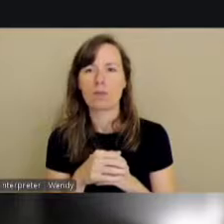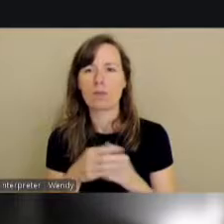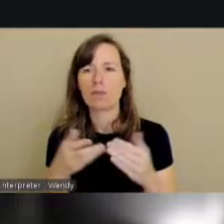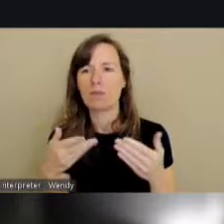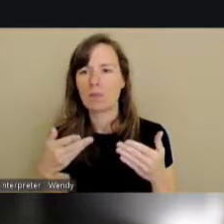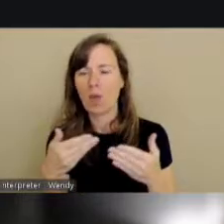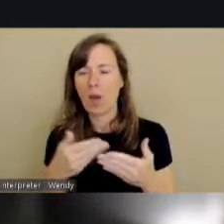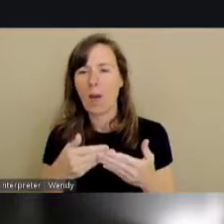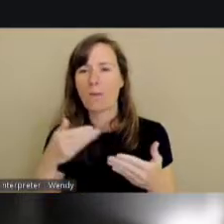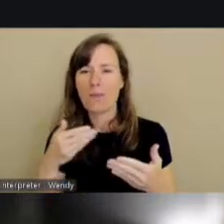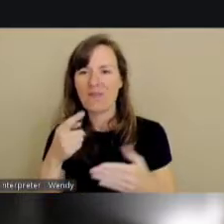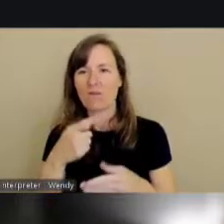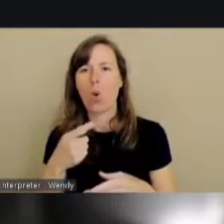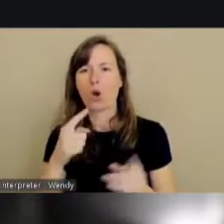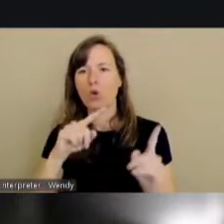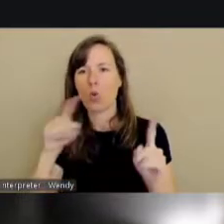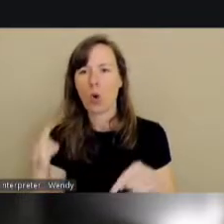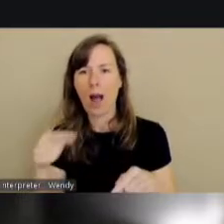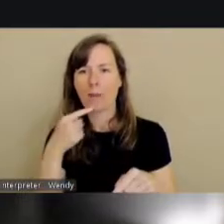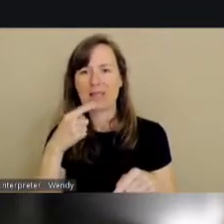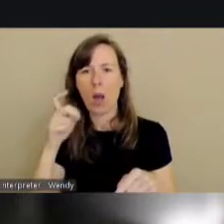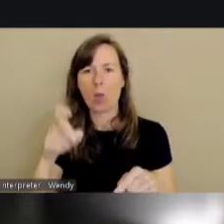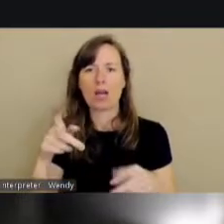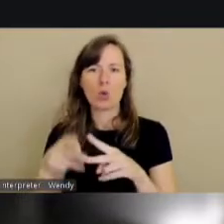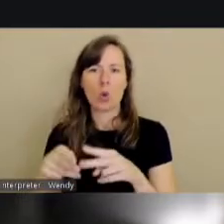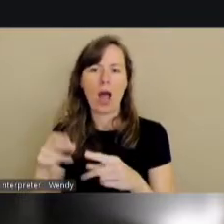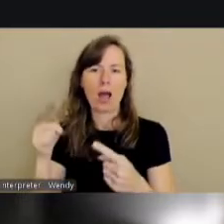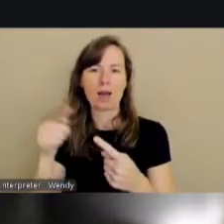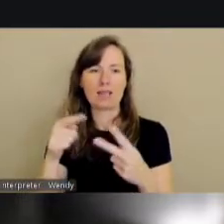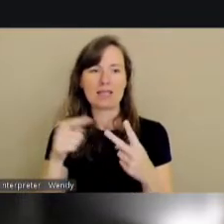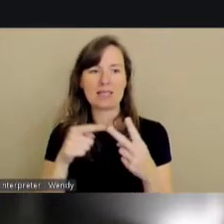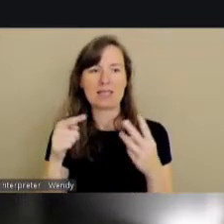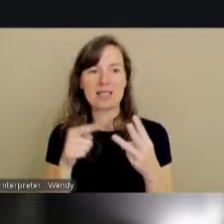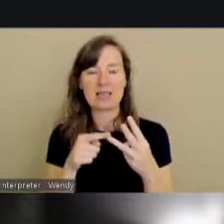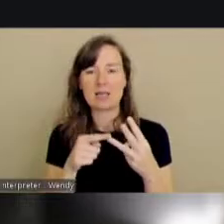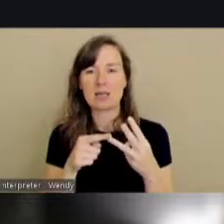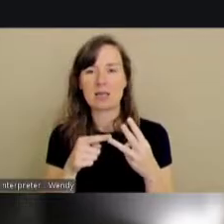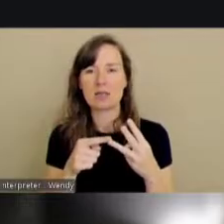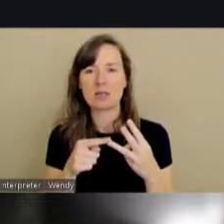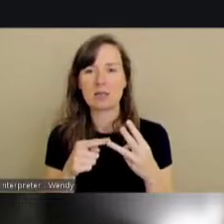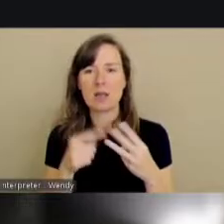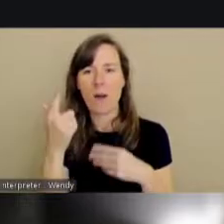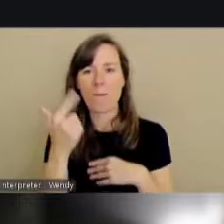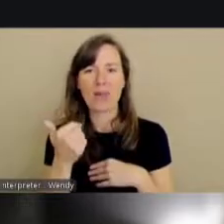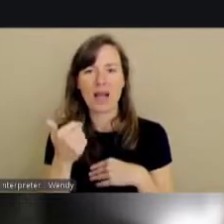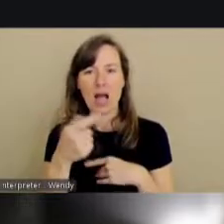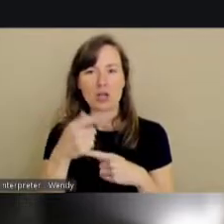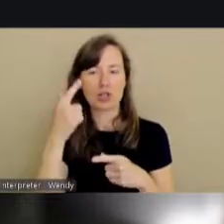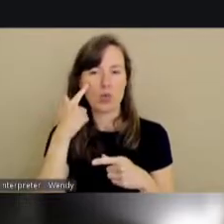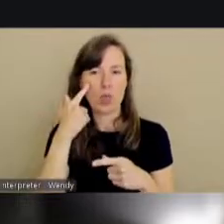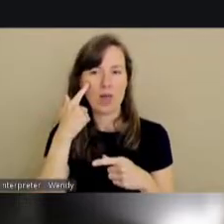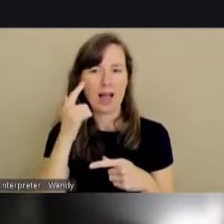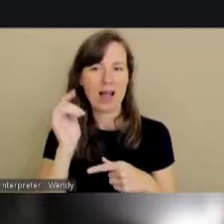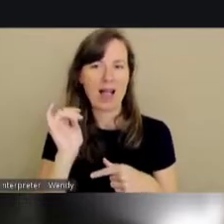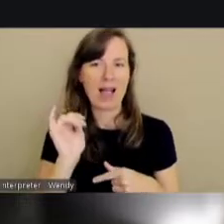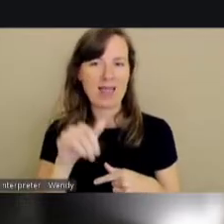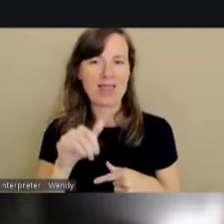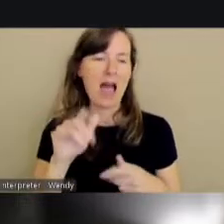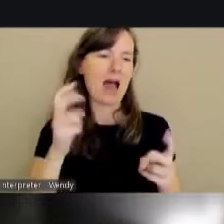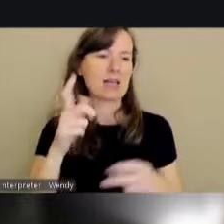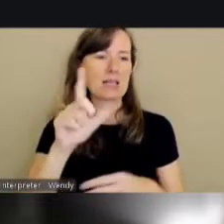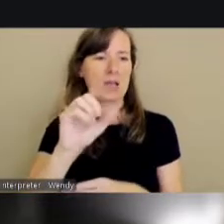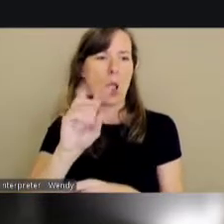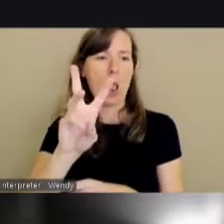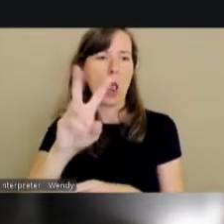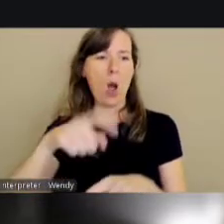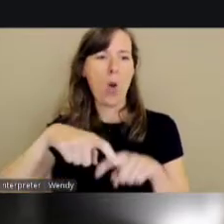before you come here and say we need to cut this, and this, just because you think that it's low hanging fruit, I